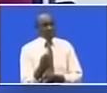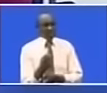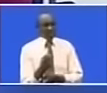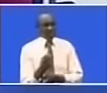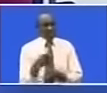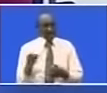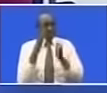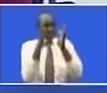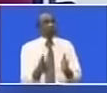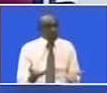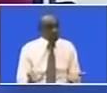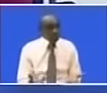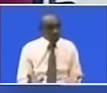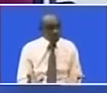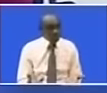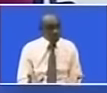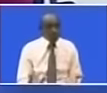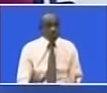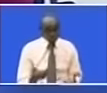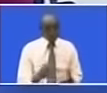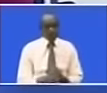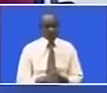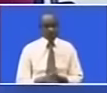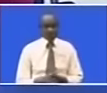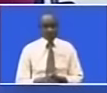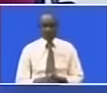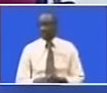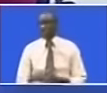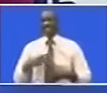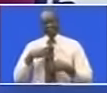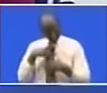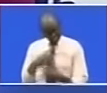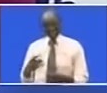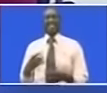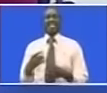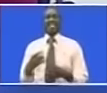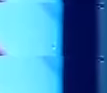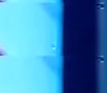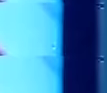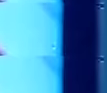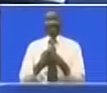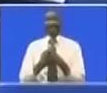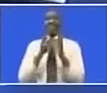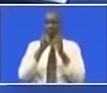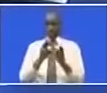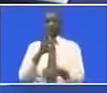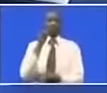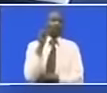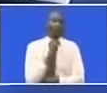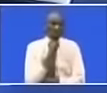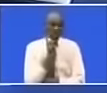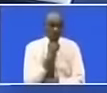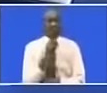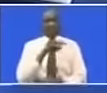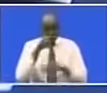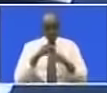person who is in Africa, you know. Okay, yeah. All right. And some interesting issues. All will be revealed starting tomorrow, and the